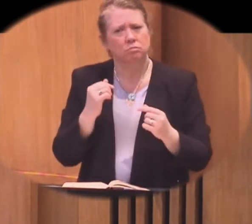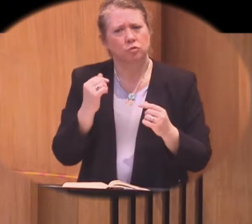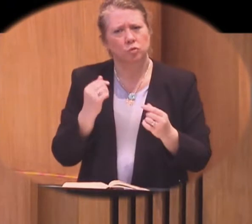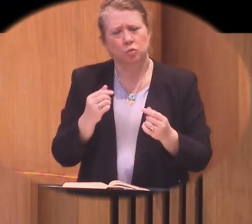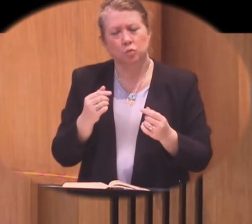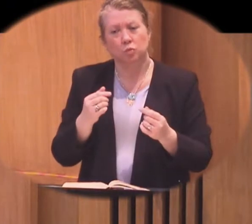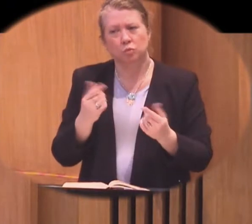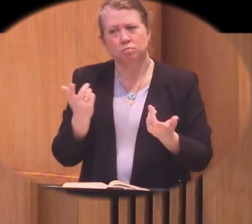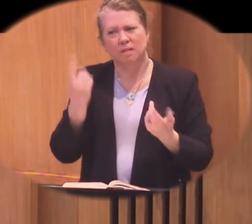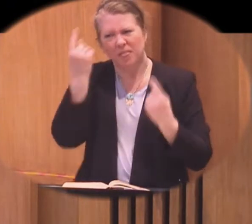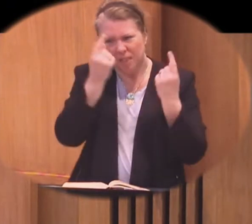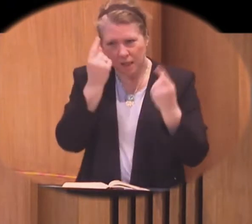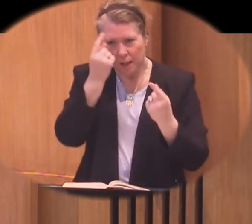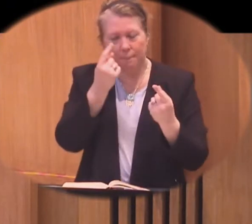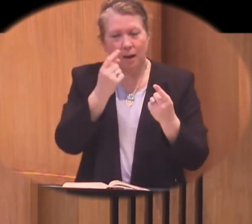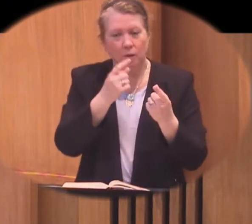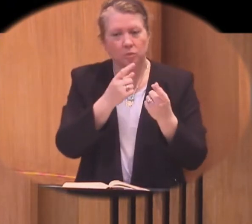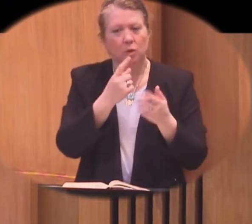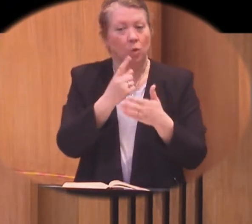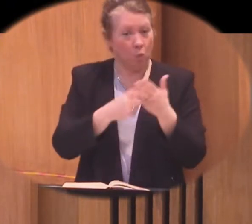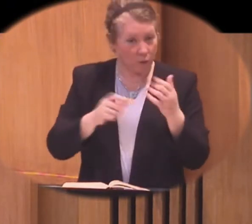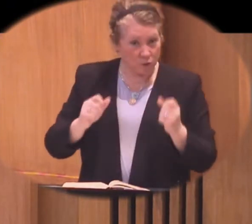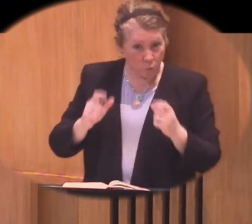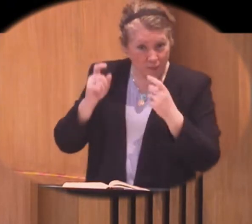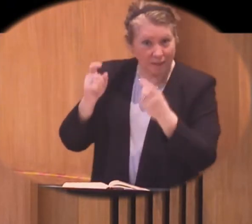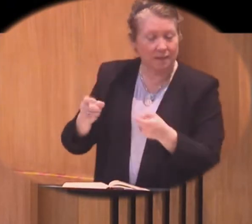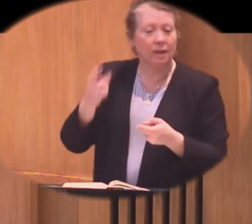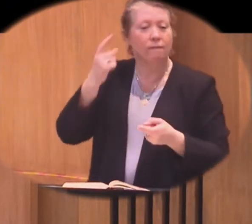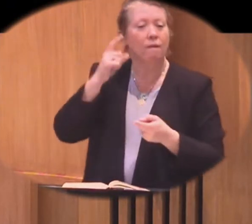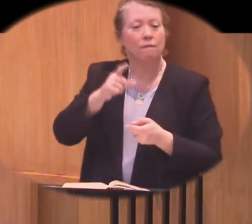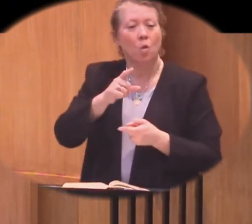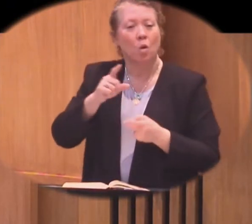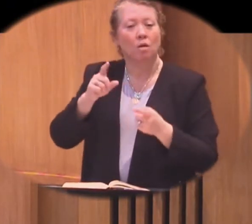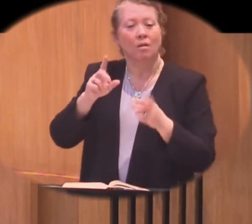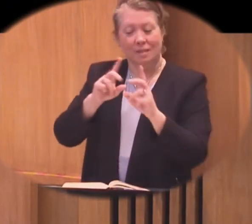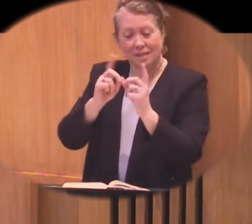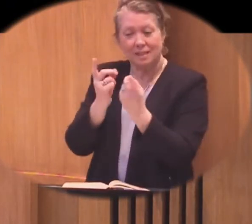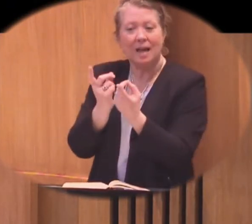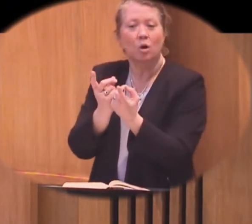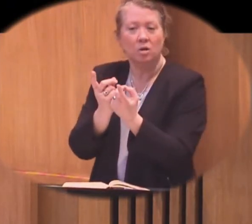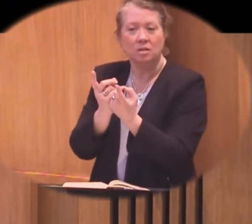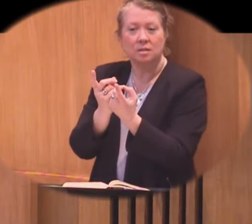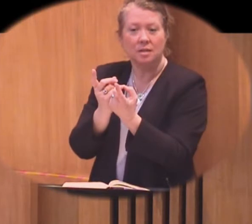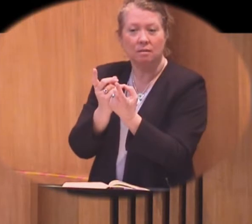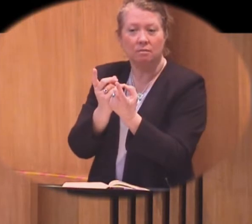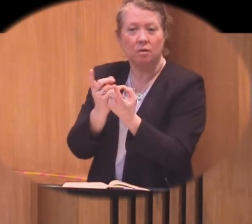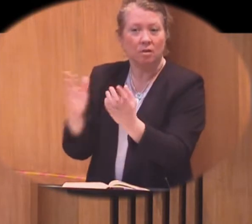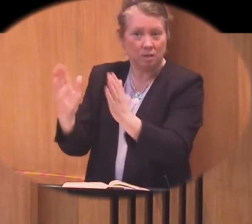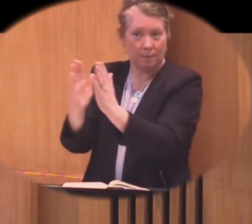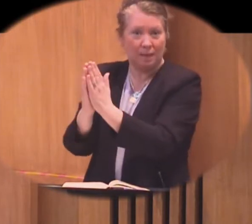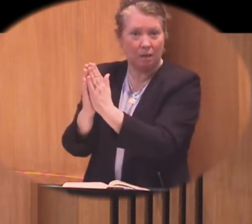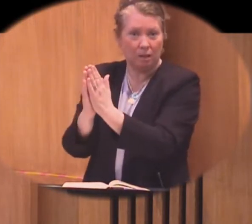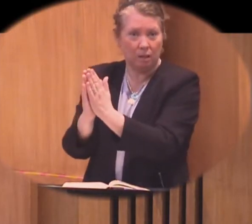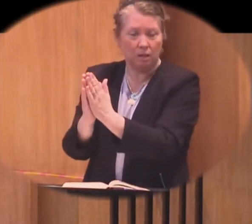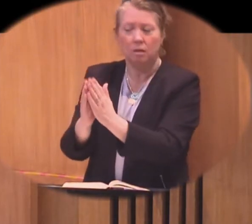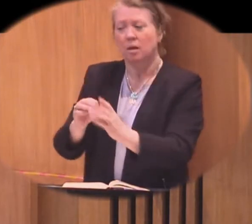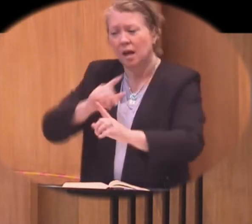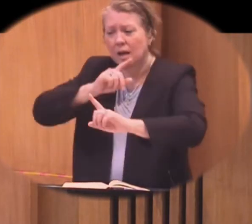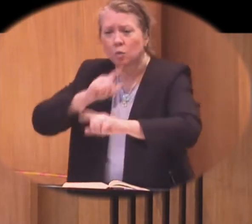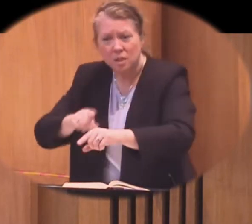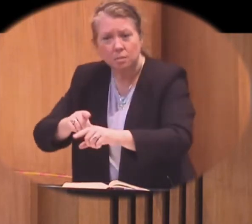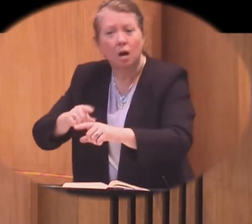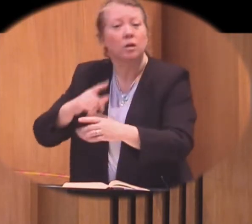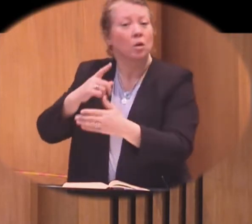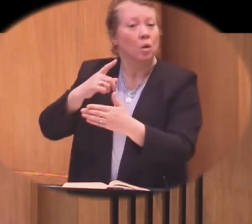week to look at your diocesan Lenten appeal and respond generously in support of that appeal this